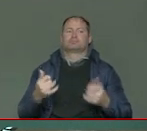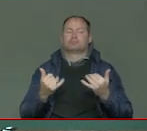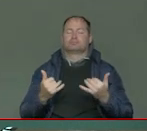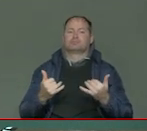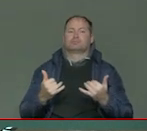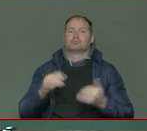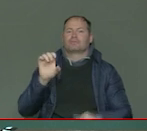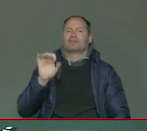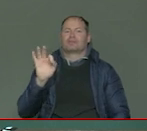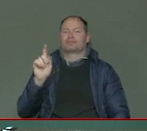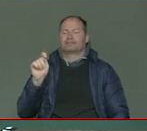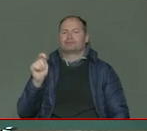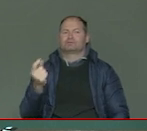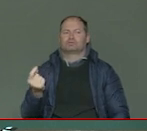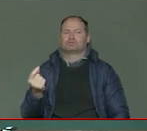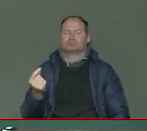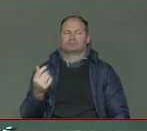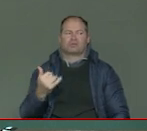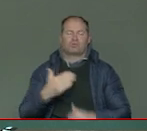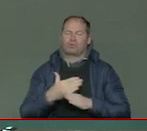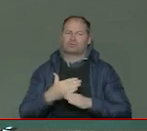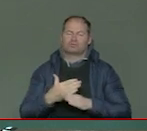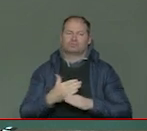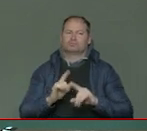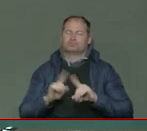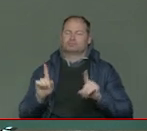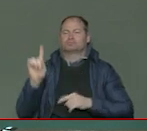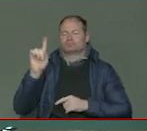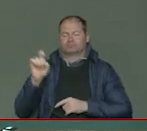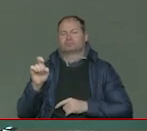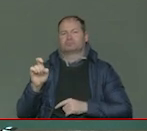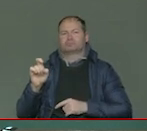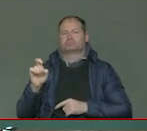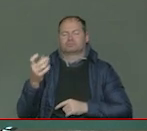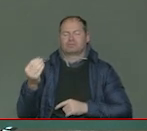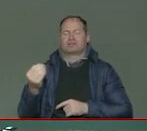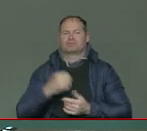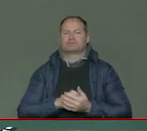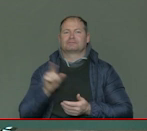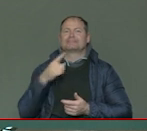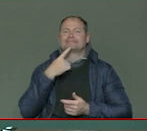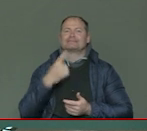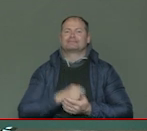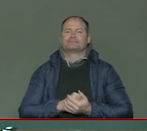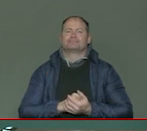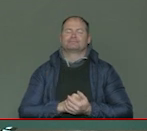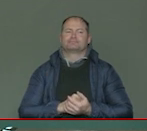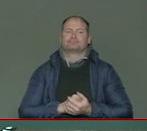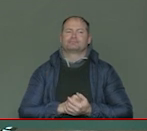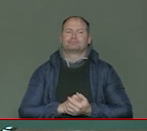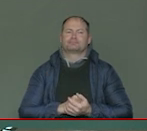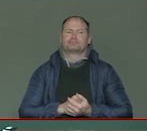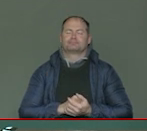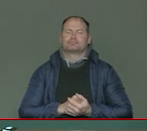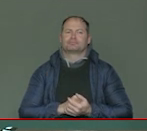EFTs. I don't think it worked like that, but they ask it in the question. They will say, we